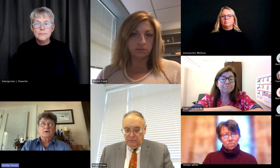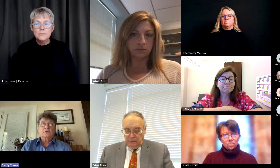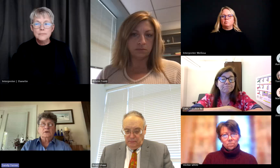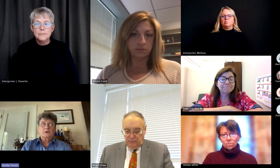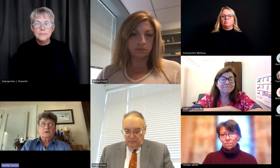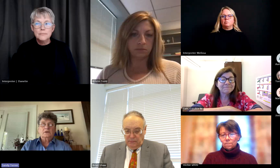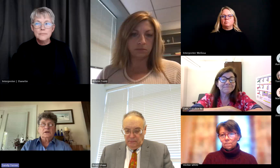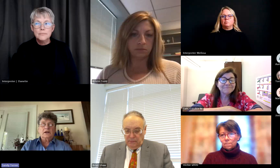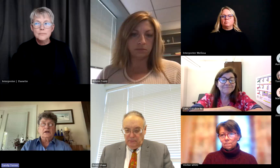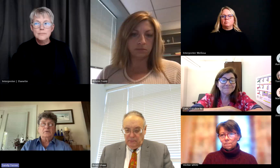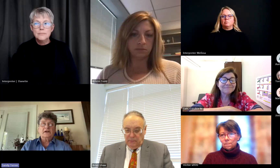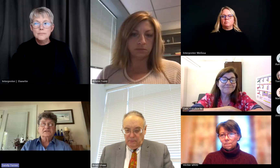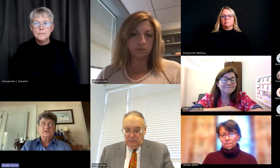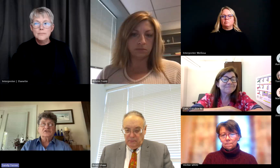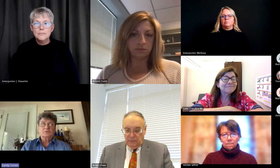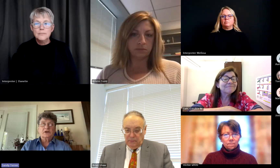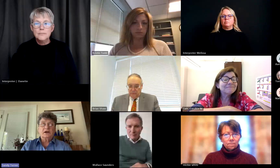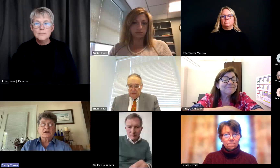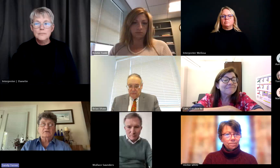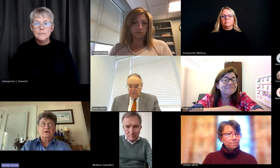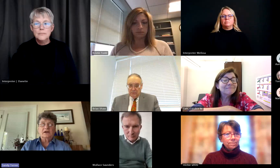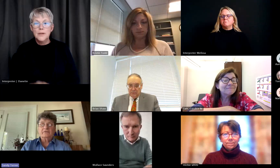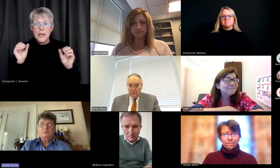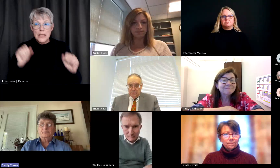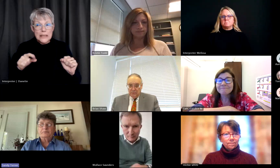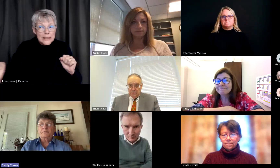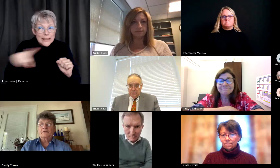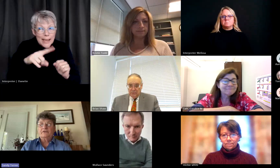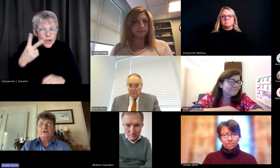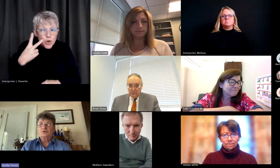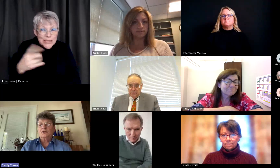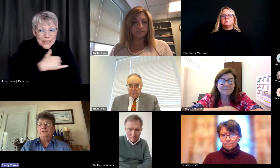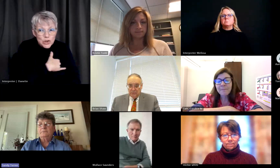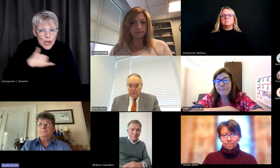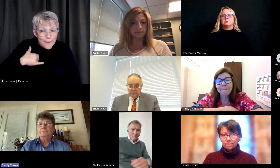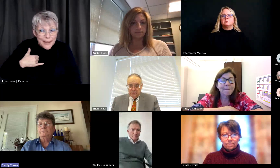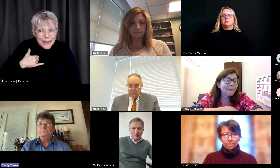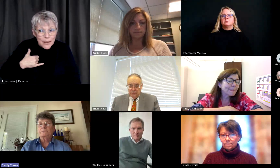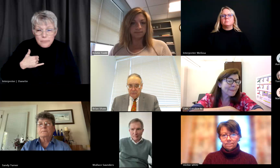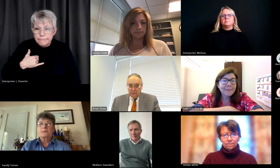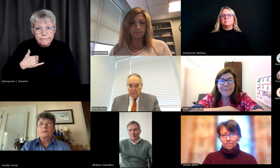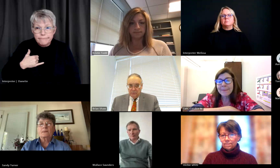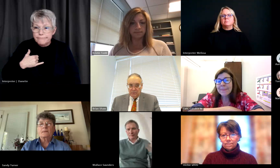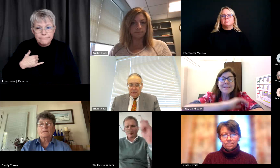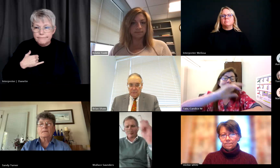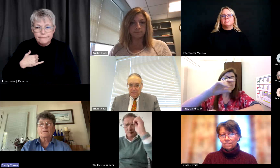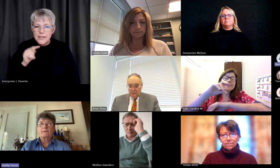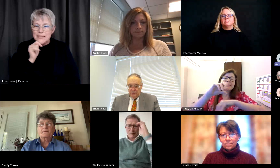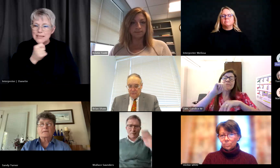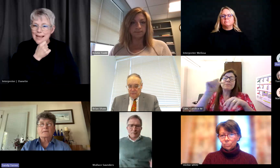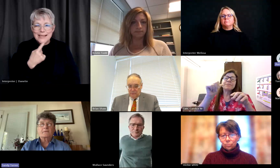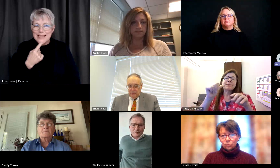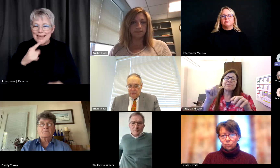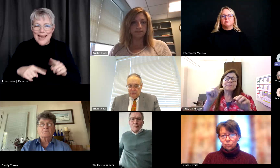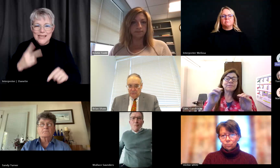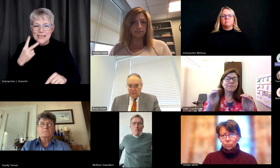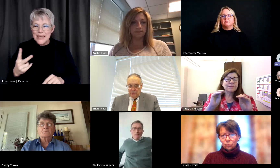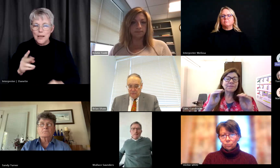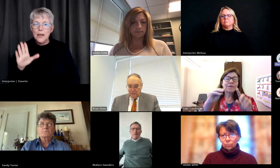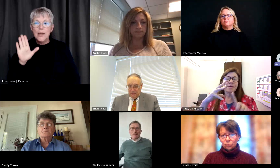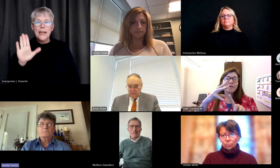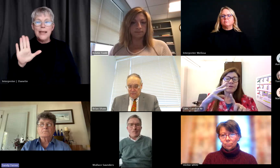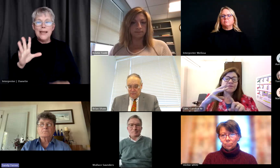okay. Can anybody see Jimmy? I do not have a visual of him. His camera is not